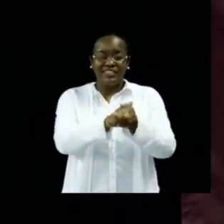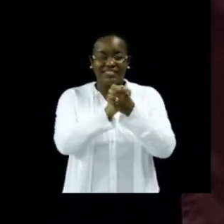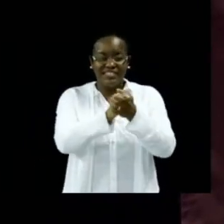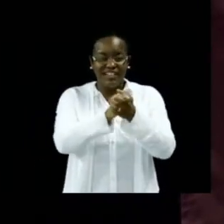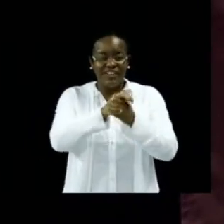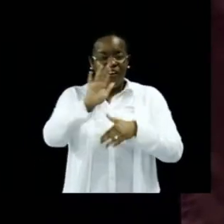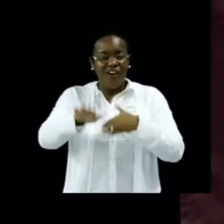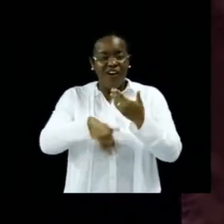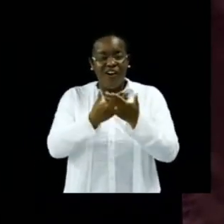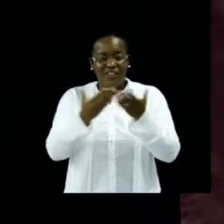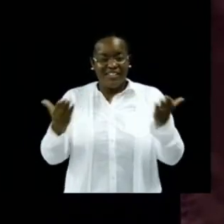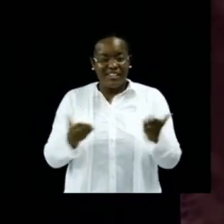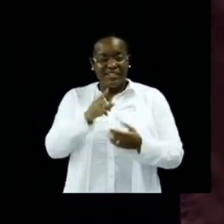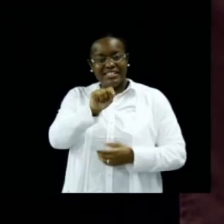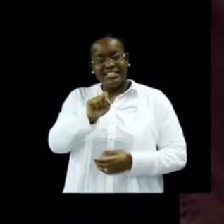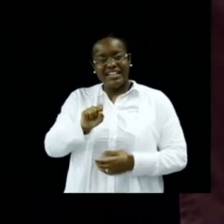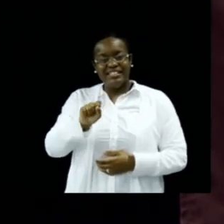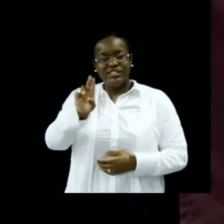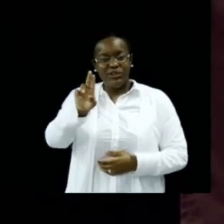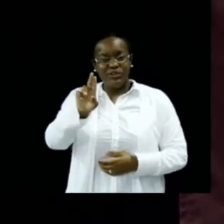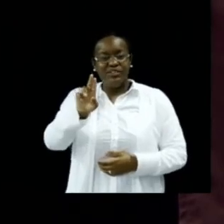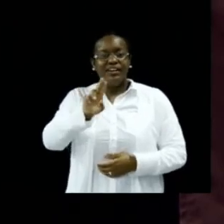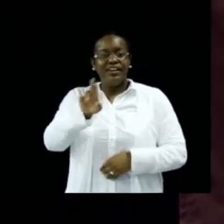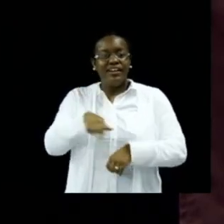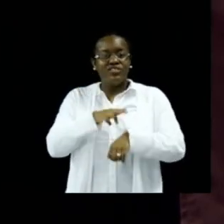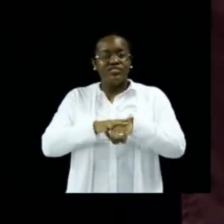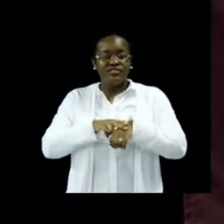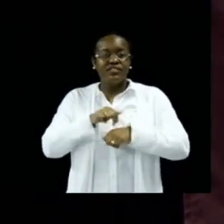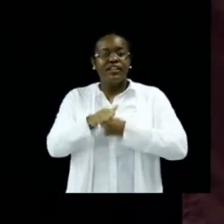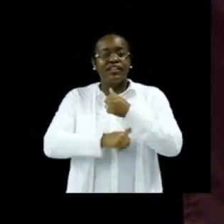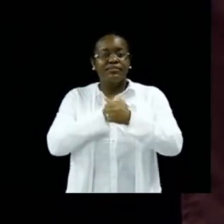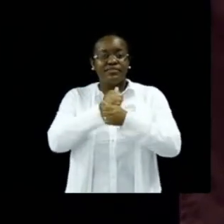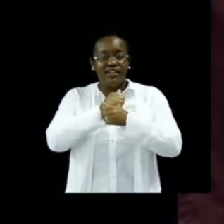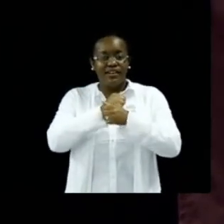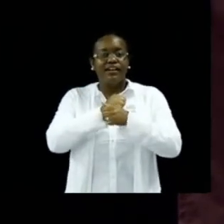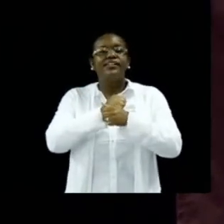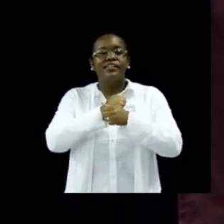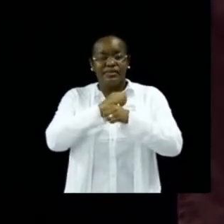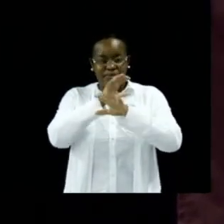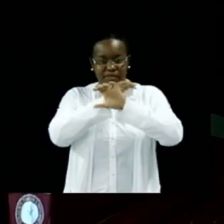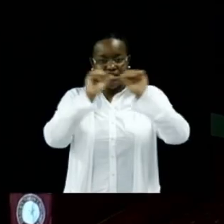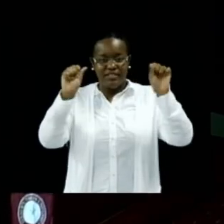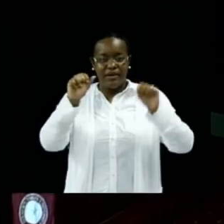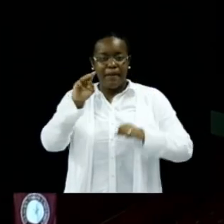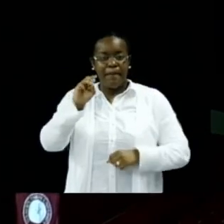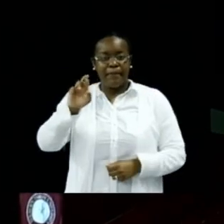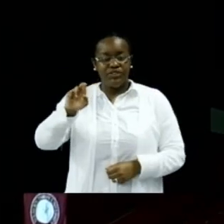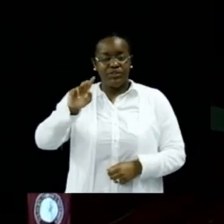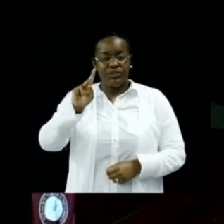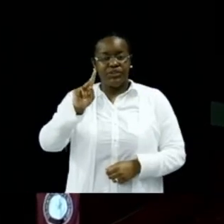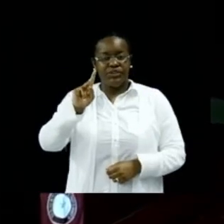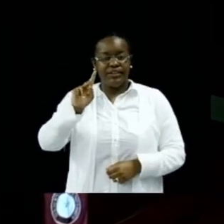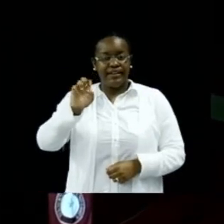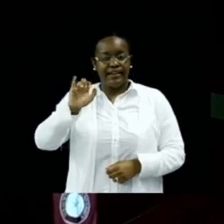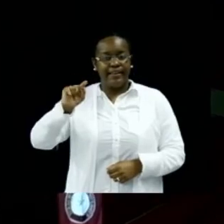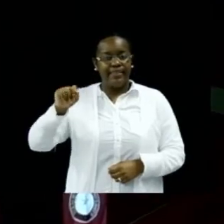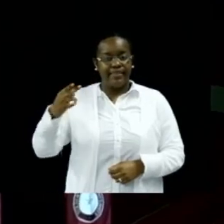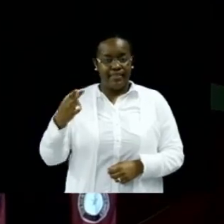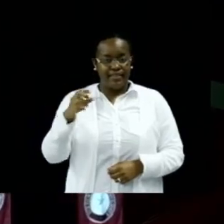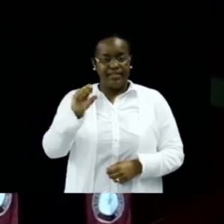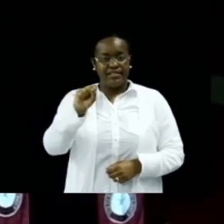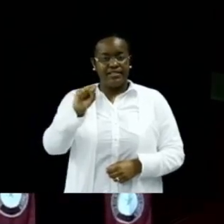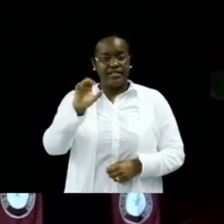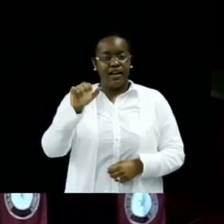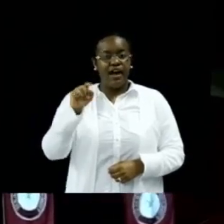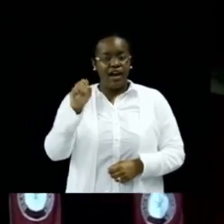University, TSU National Alumni Association President, Mr. Keith Scott, will administer the